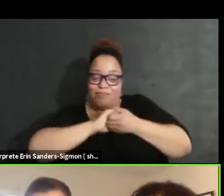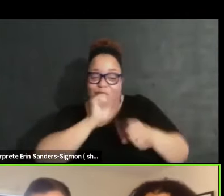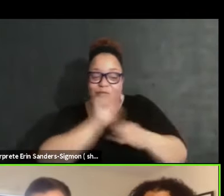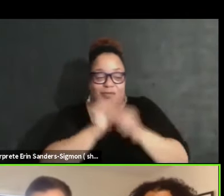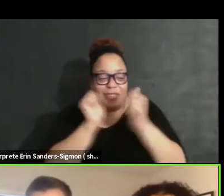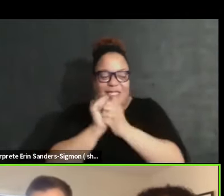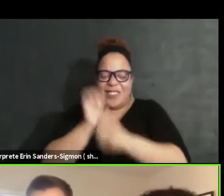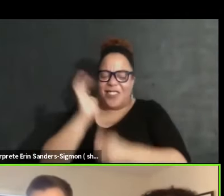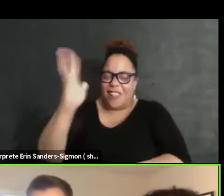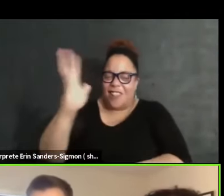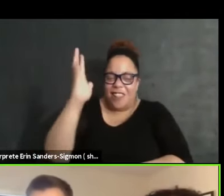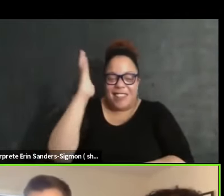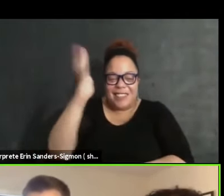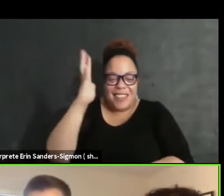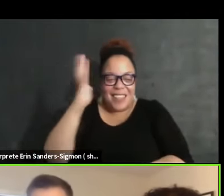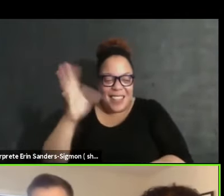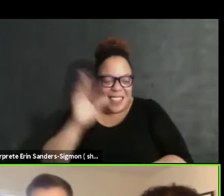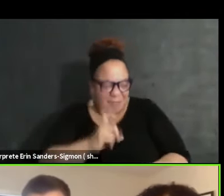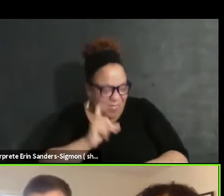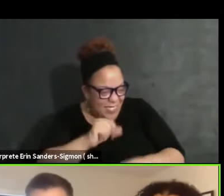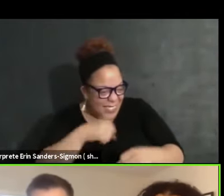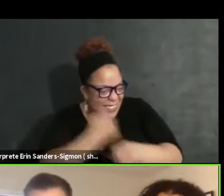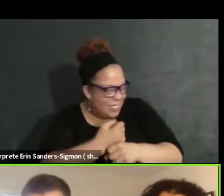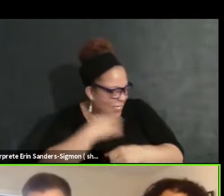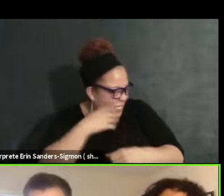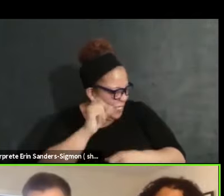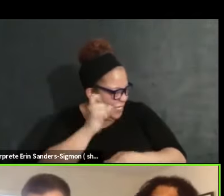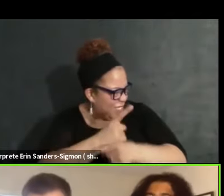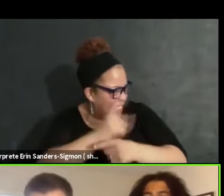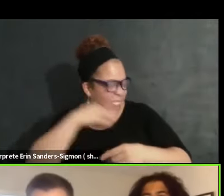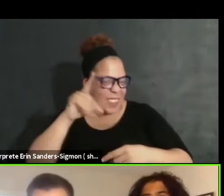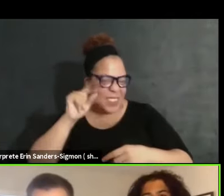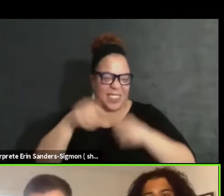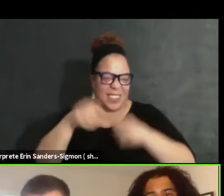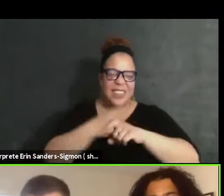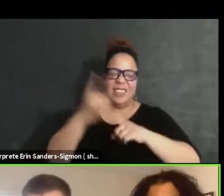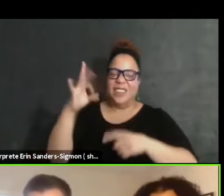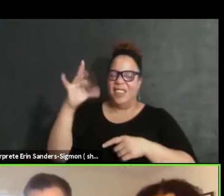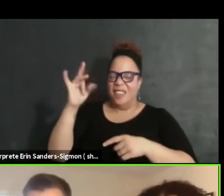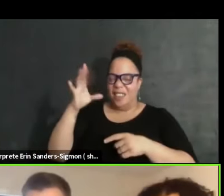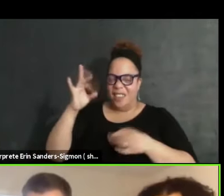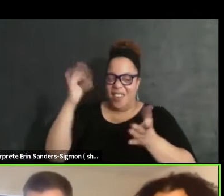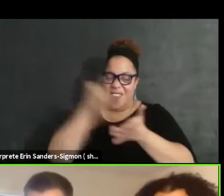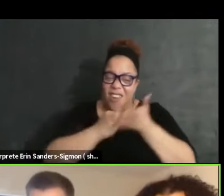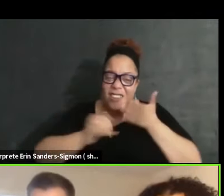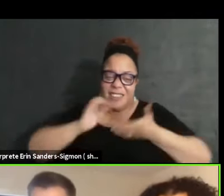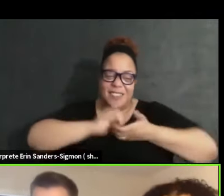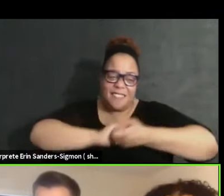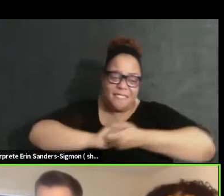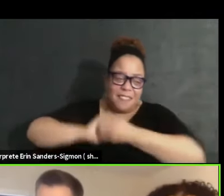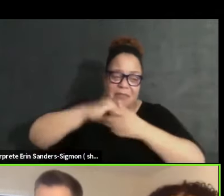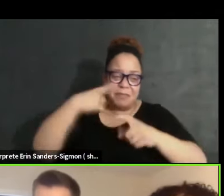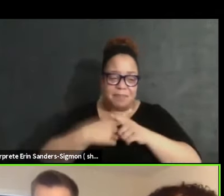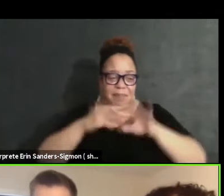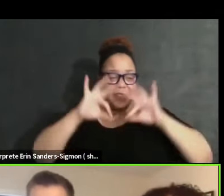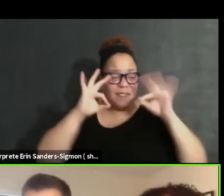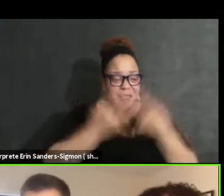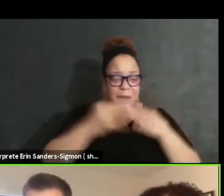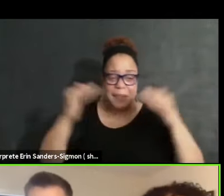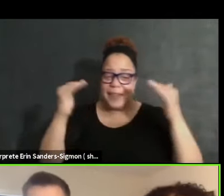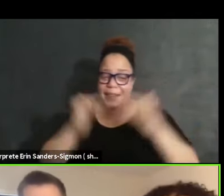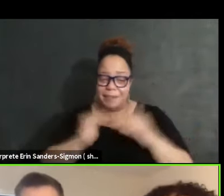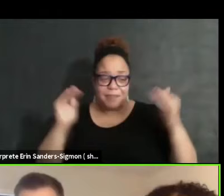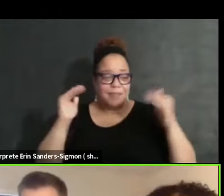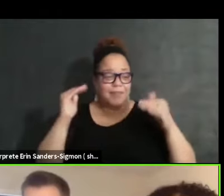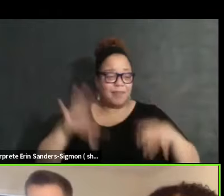you find your artistic collaborators and peers and friends and family, and you're going to rock with them for a long time. So when you are